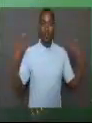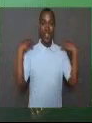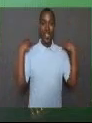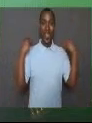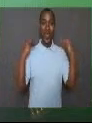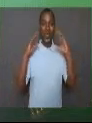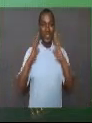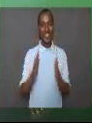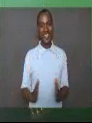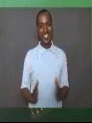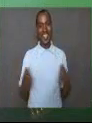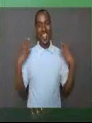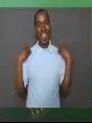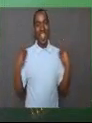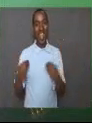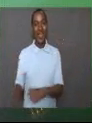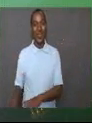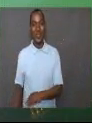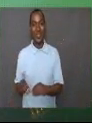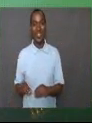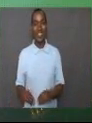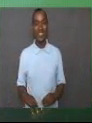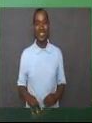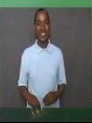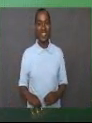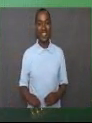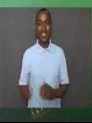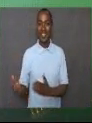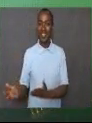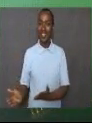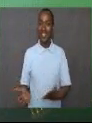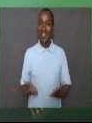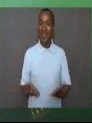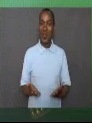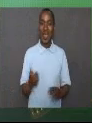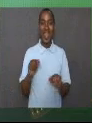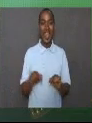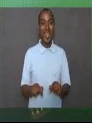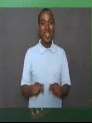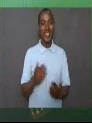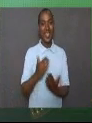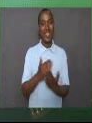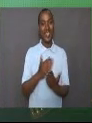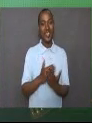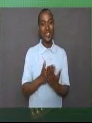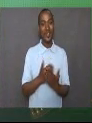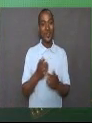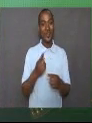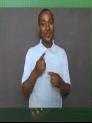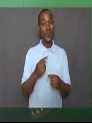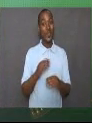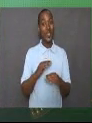Hello, teacher. Hello, students. Welcome to today's lesson